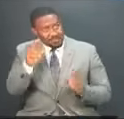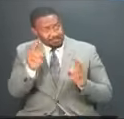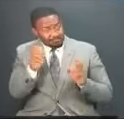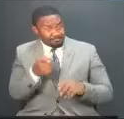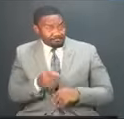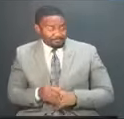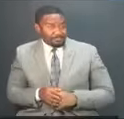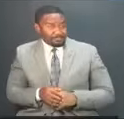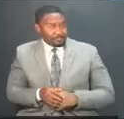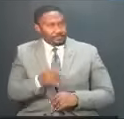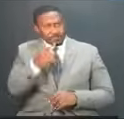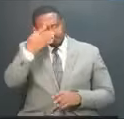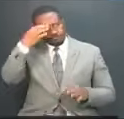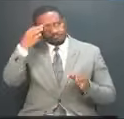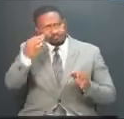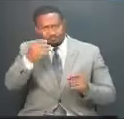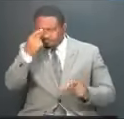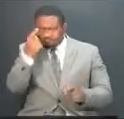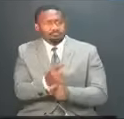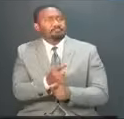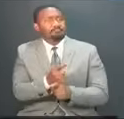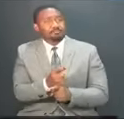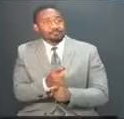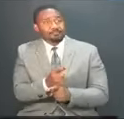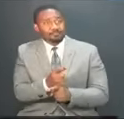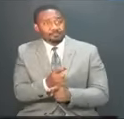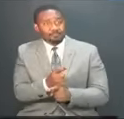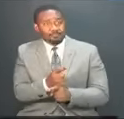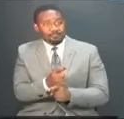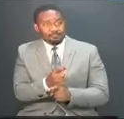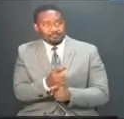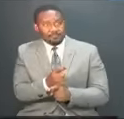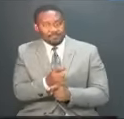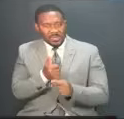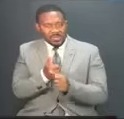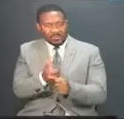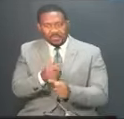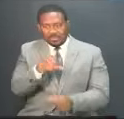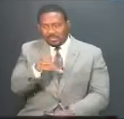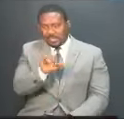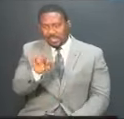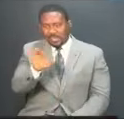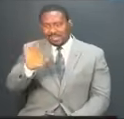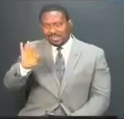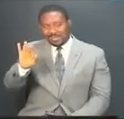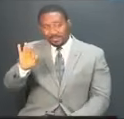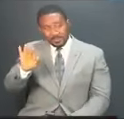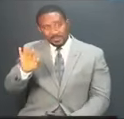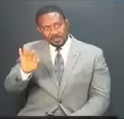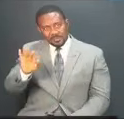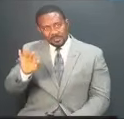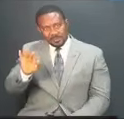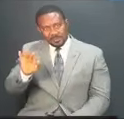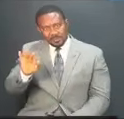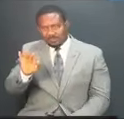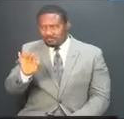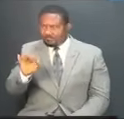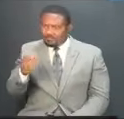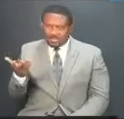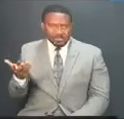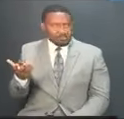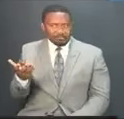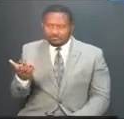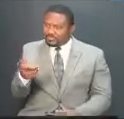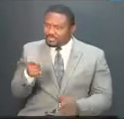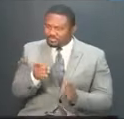you ruled accordingly that by our CI 19, there is an automatic stay for